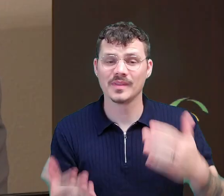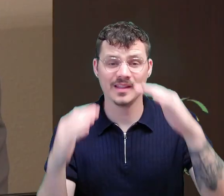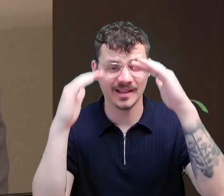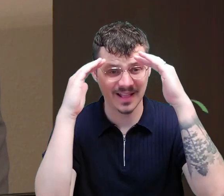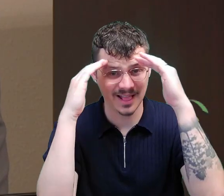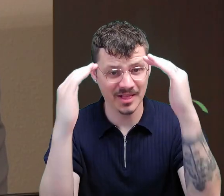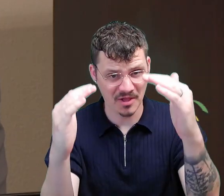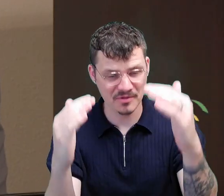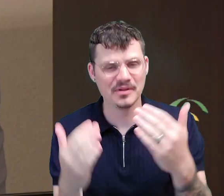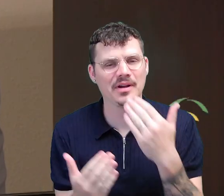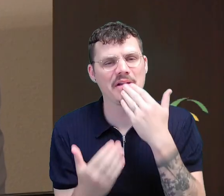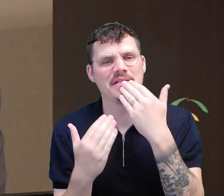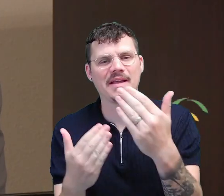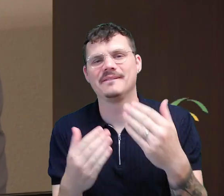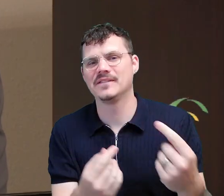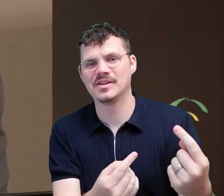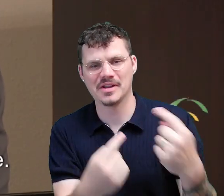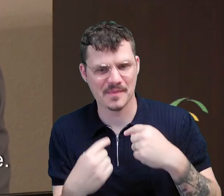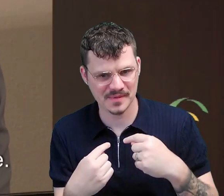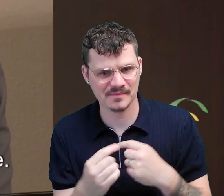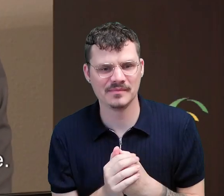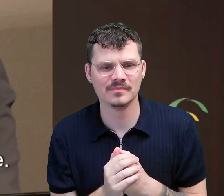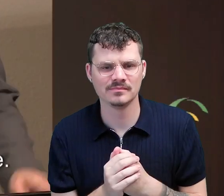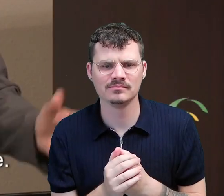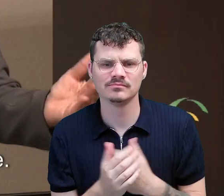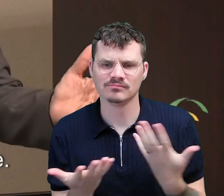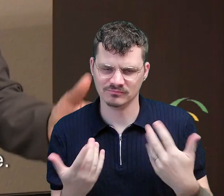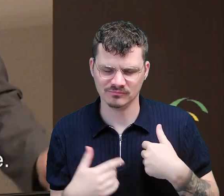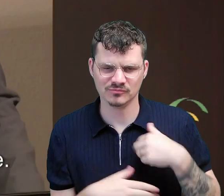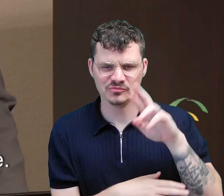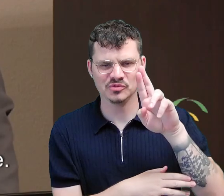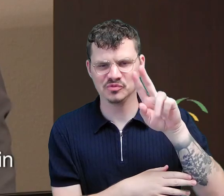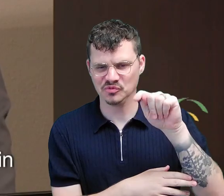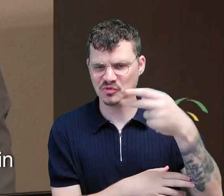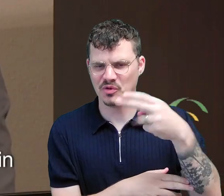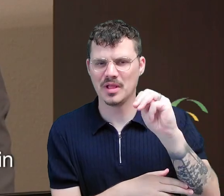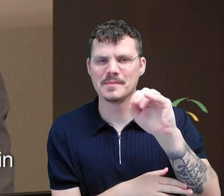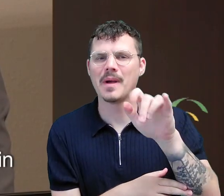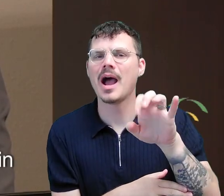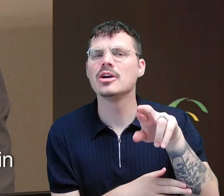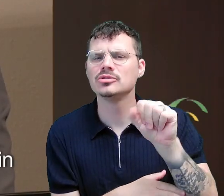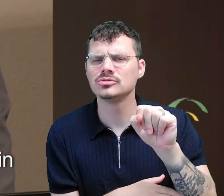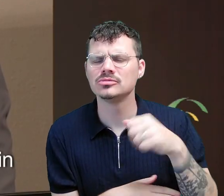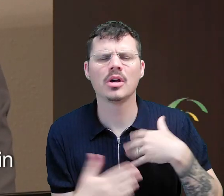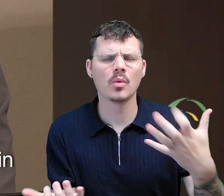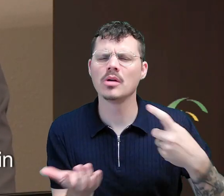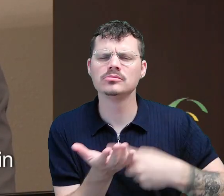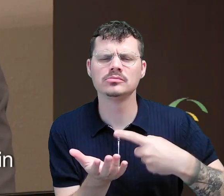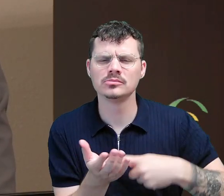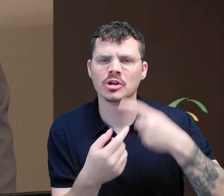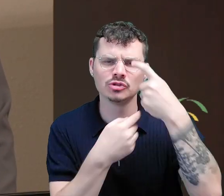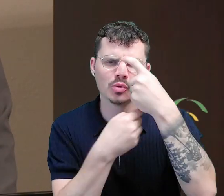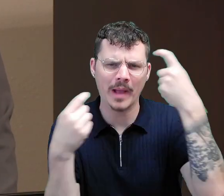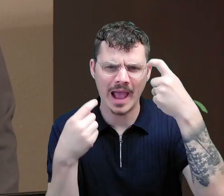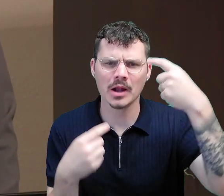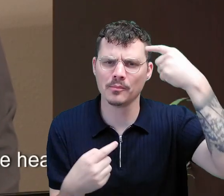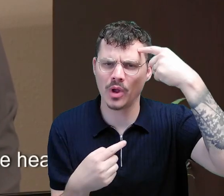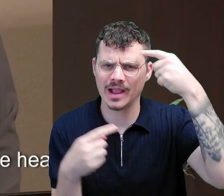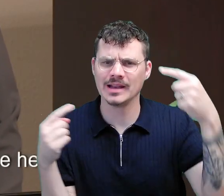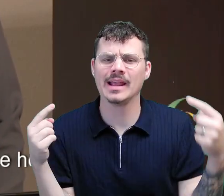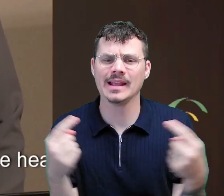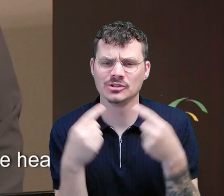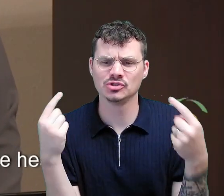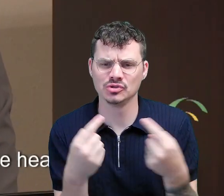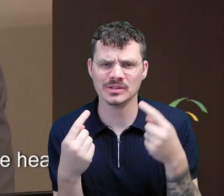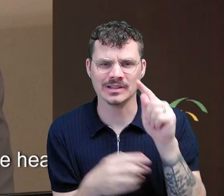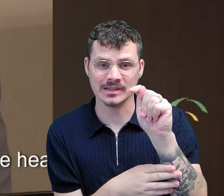Hello, thank you for coming. This is Ruth Myers here, wanted to talk about traumatic brain injury, which